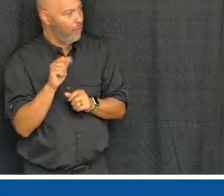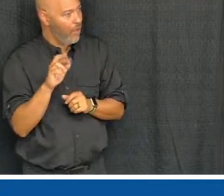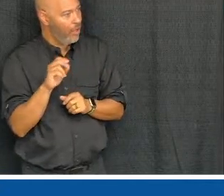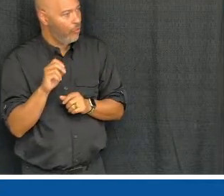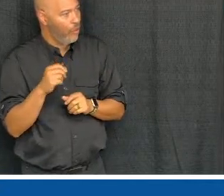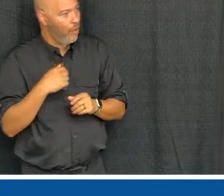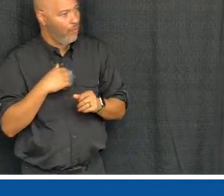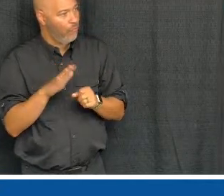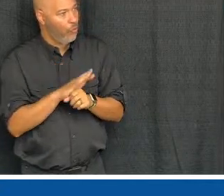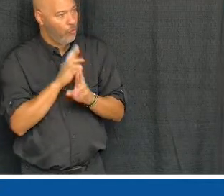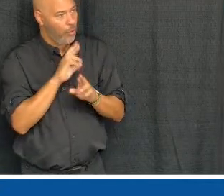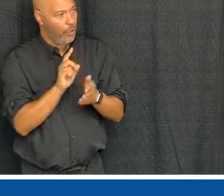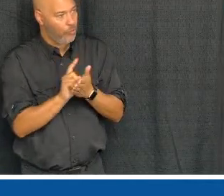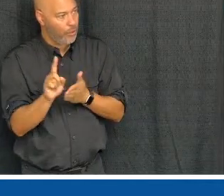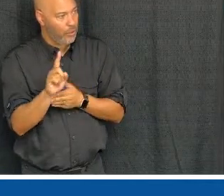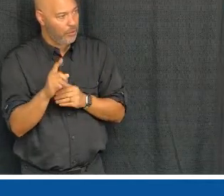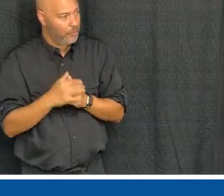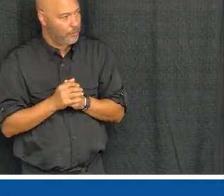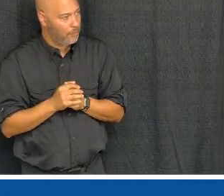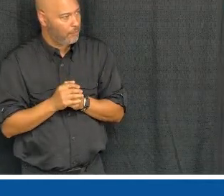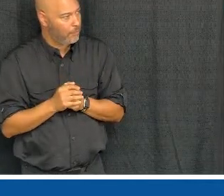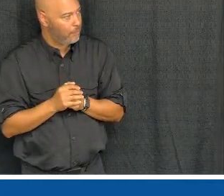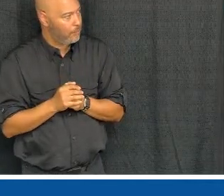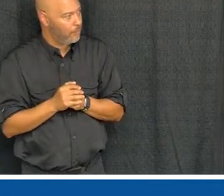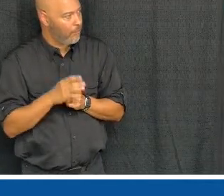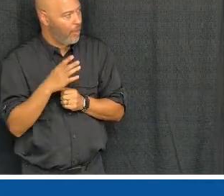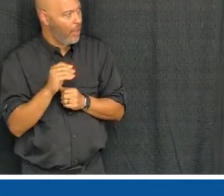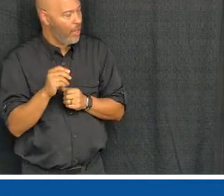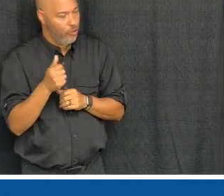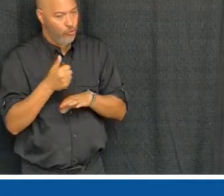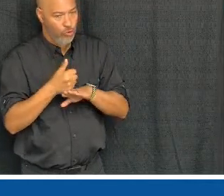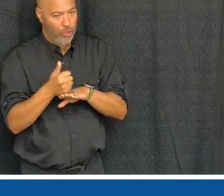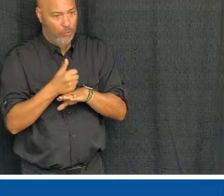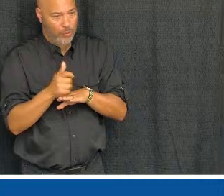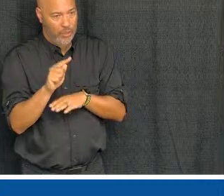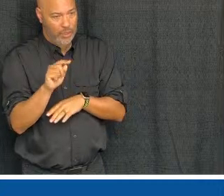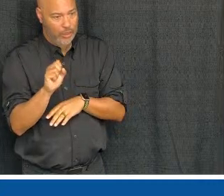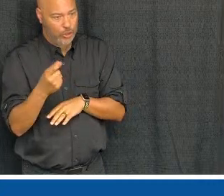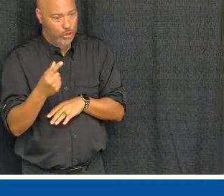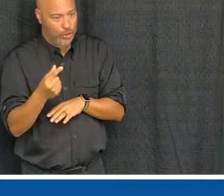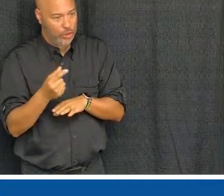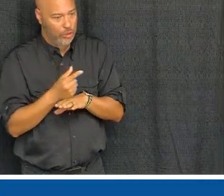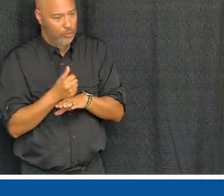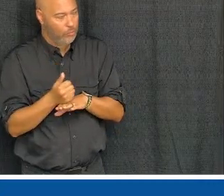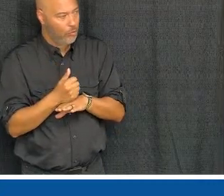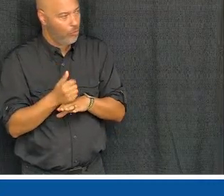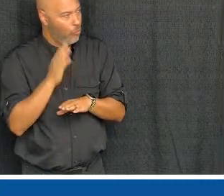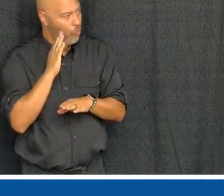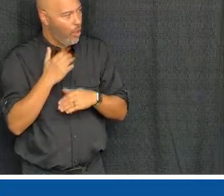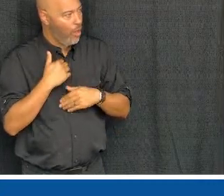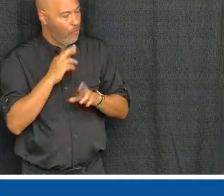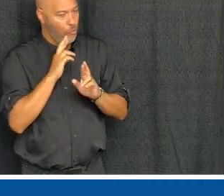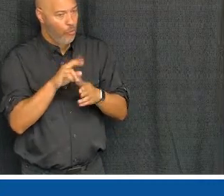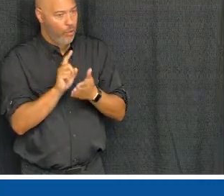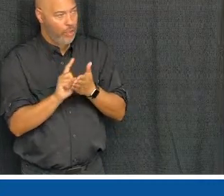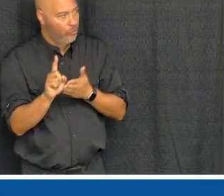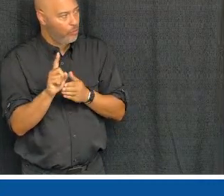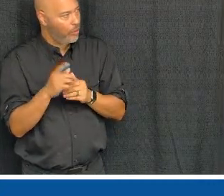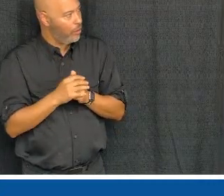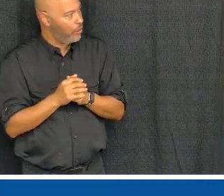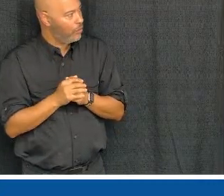Thank you, Mayor. I'll have a full report next week. And the Transportation, Streets, and Garage Committee Chair will have a report next